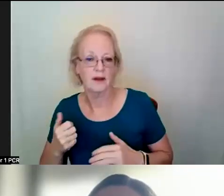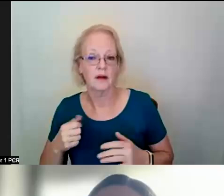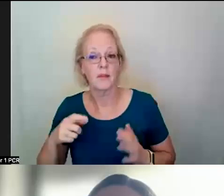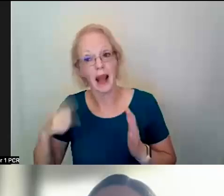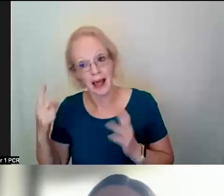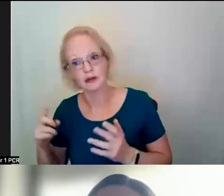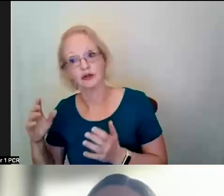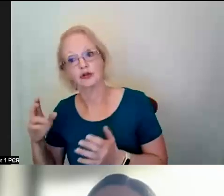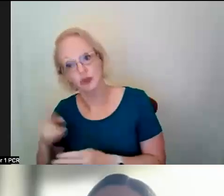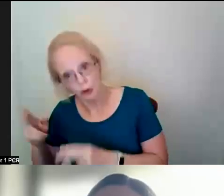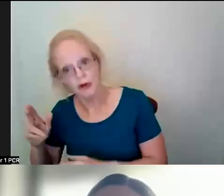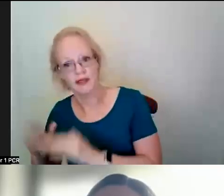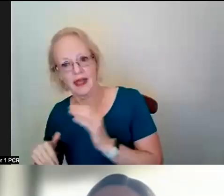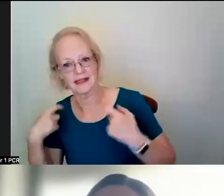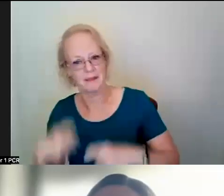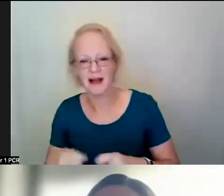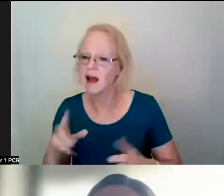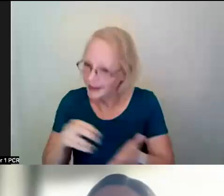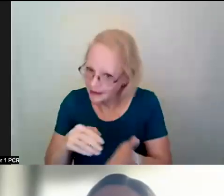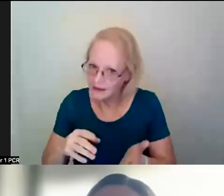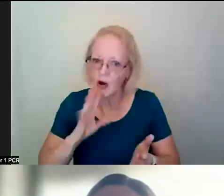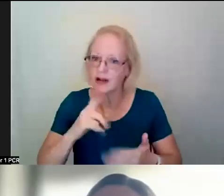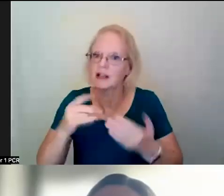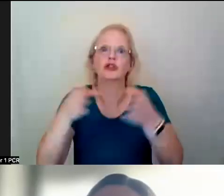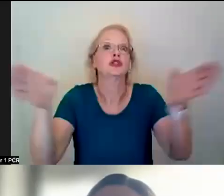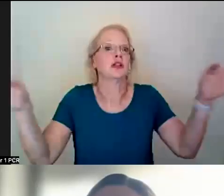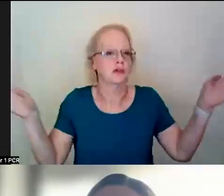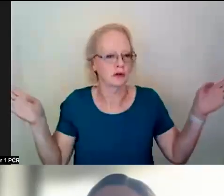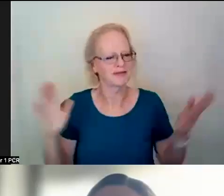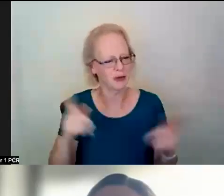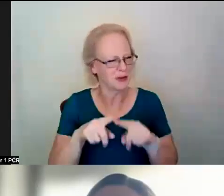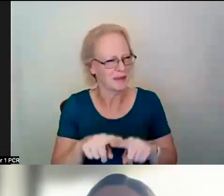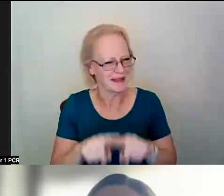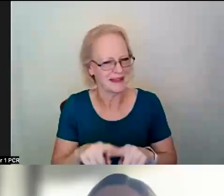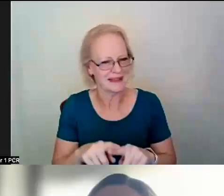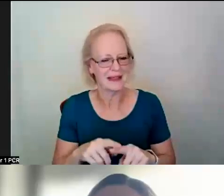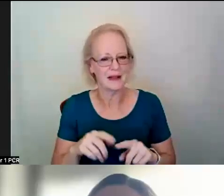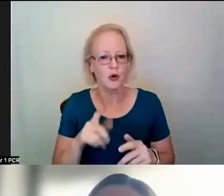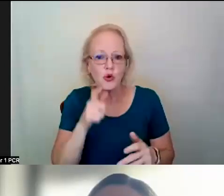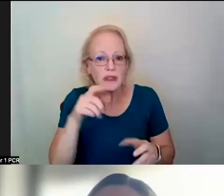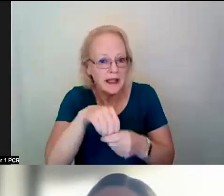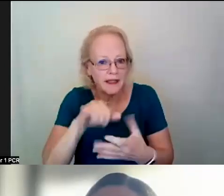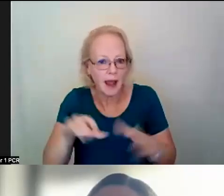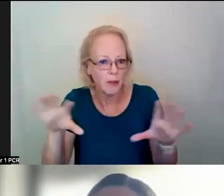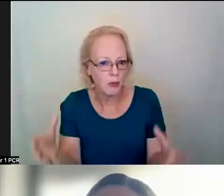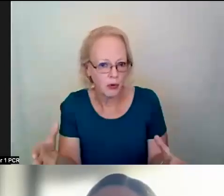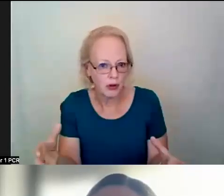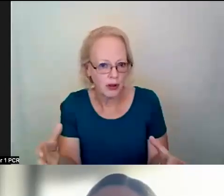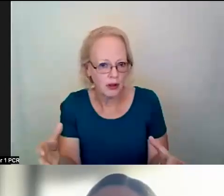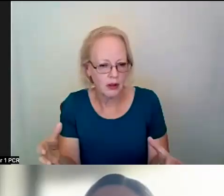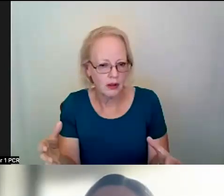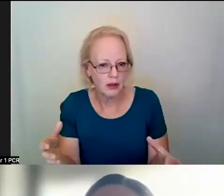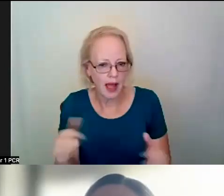that's a generality there. So it depends on how your pool is put together and how this is